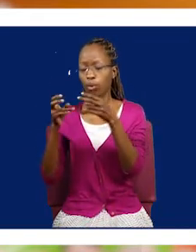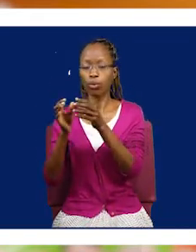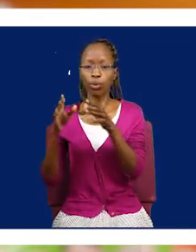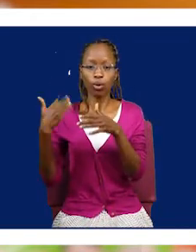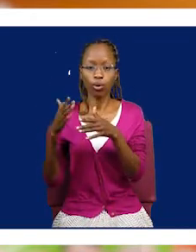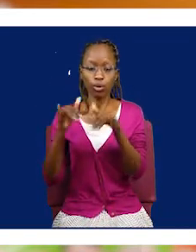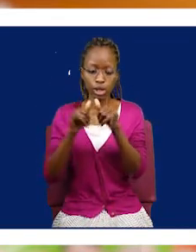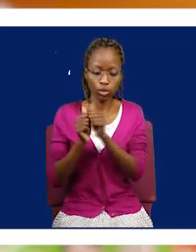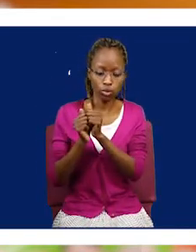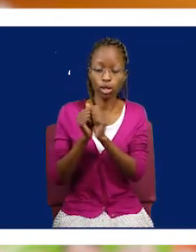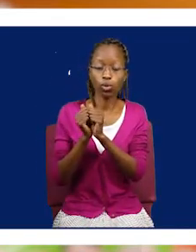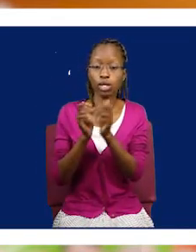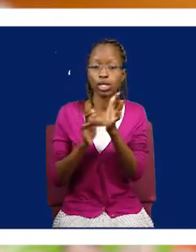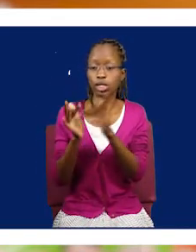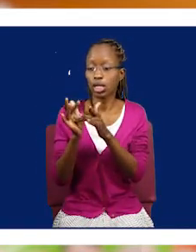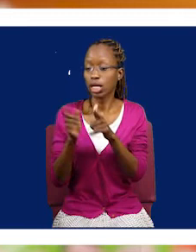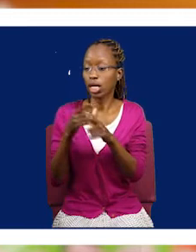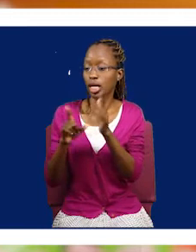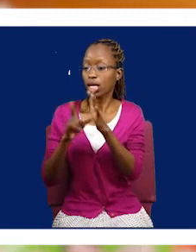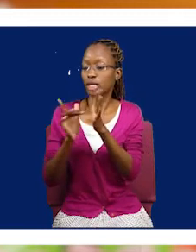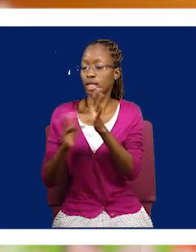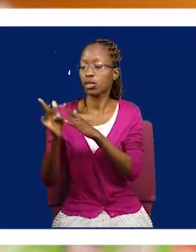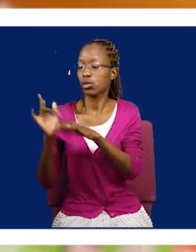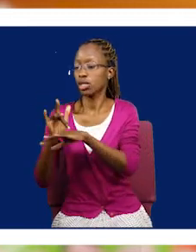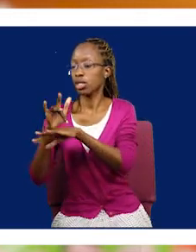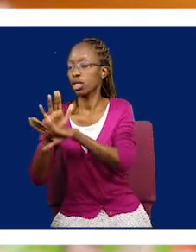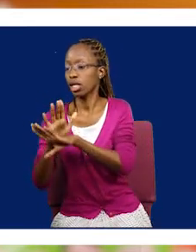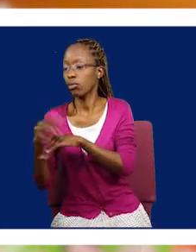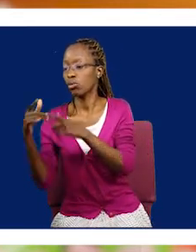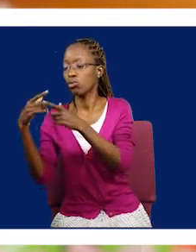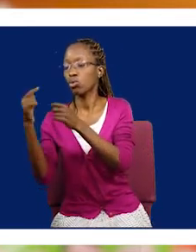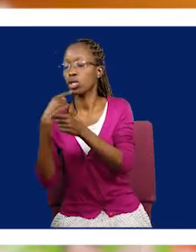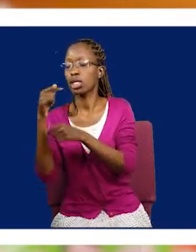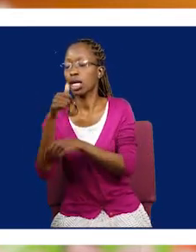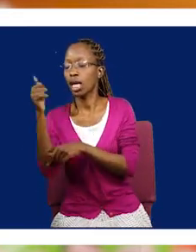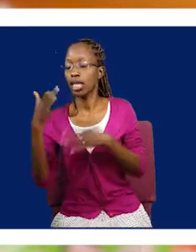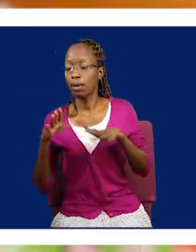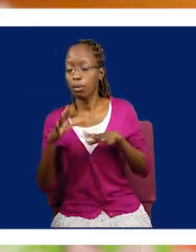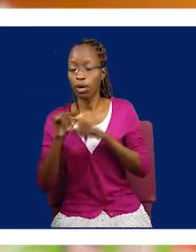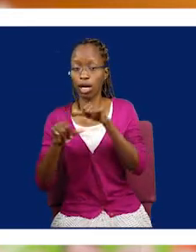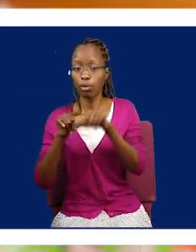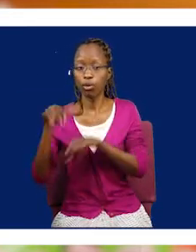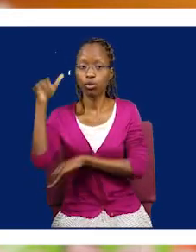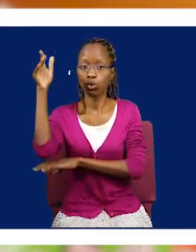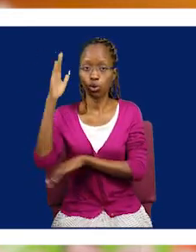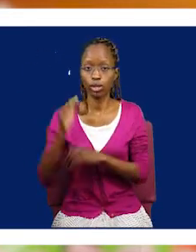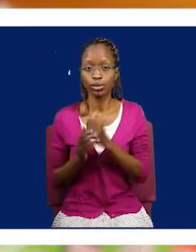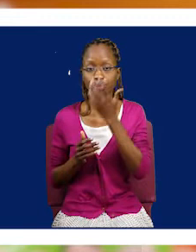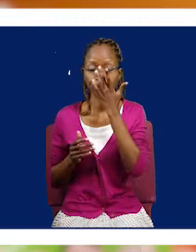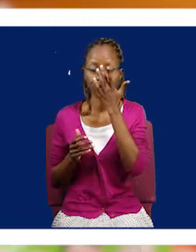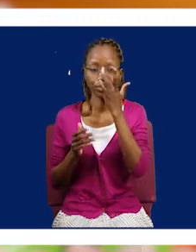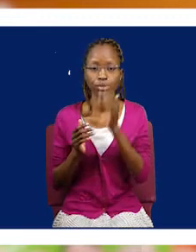learn, and then so that he can send them out to go and tell others about God.